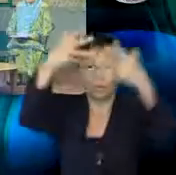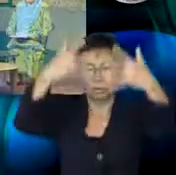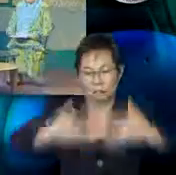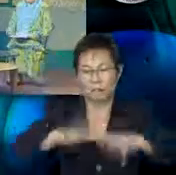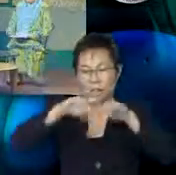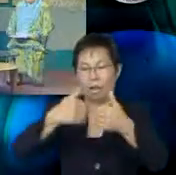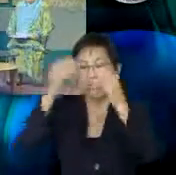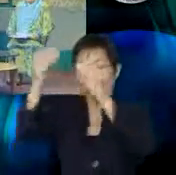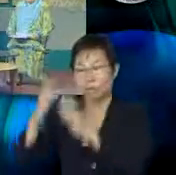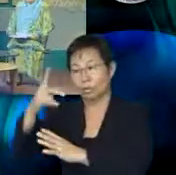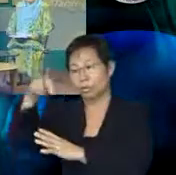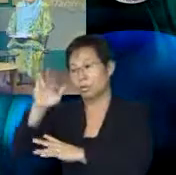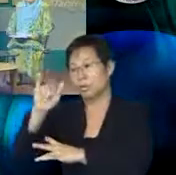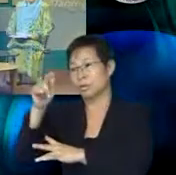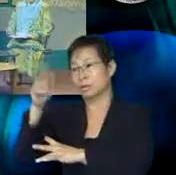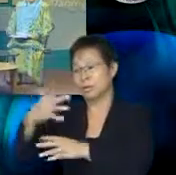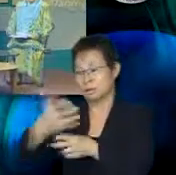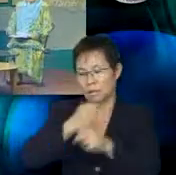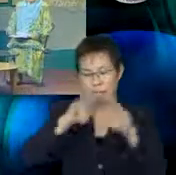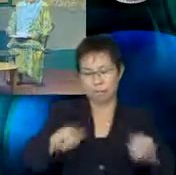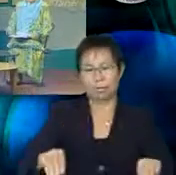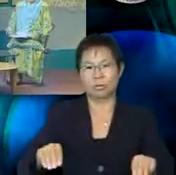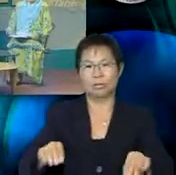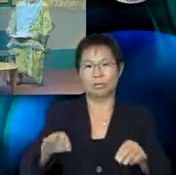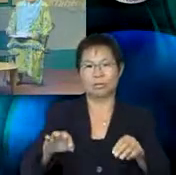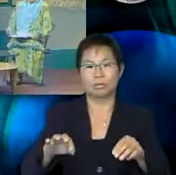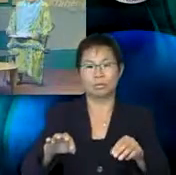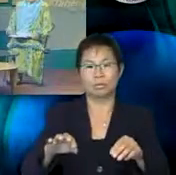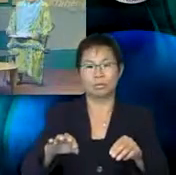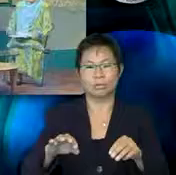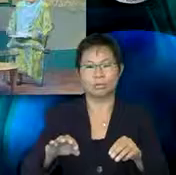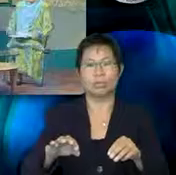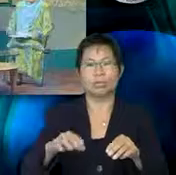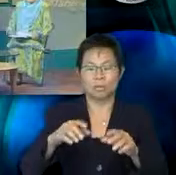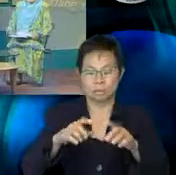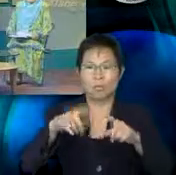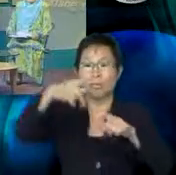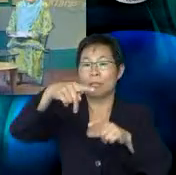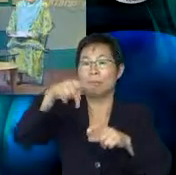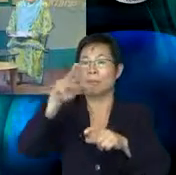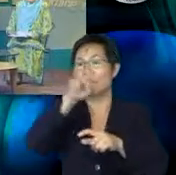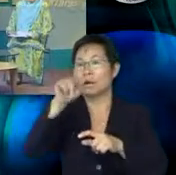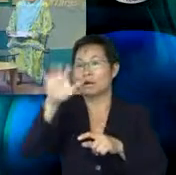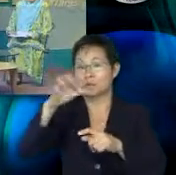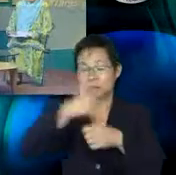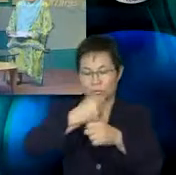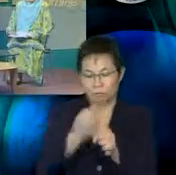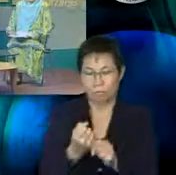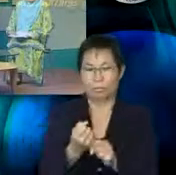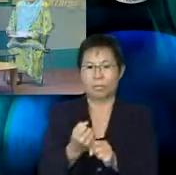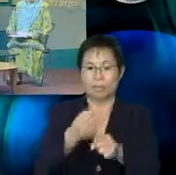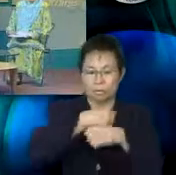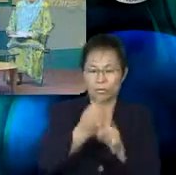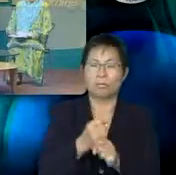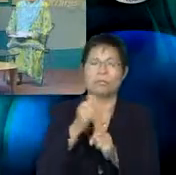how Ms. Pritham gets her students to piece together pieces of a puzzle in order to form a picture